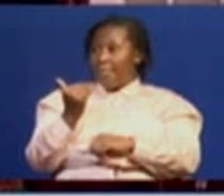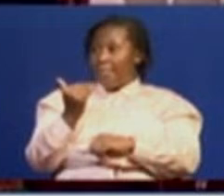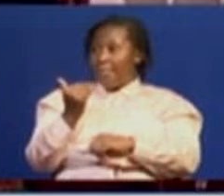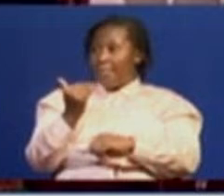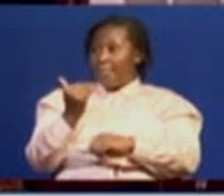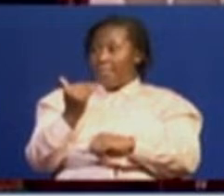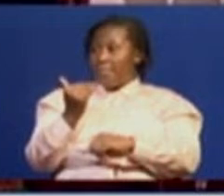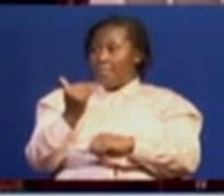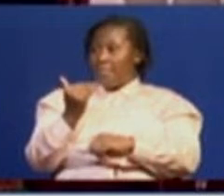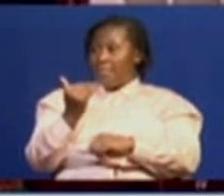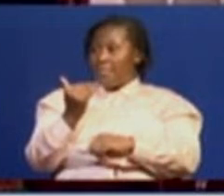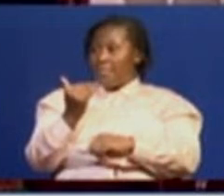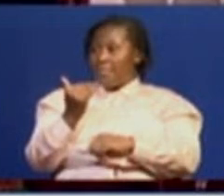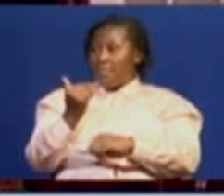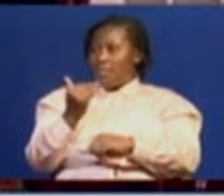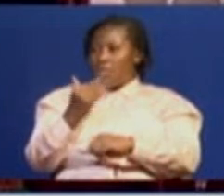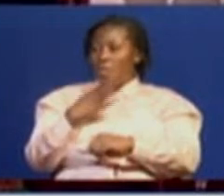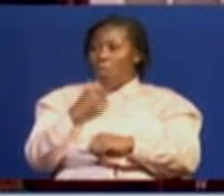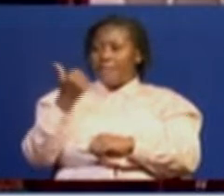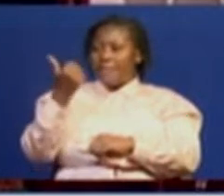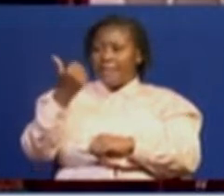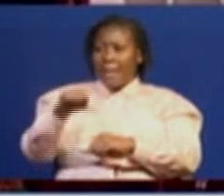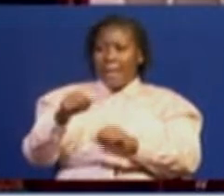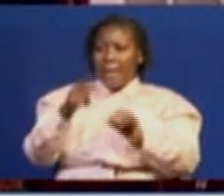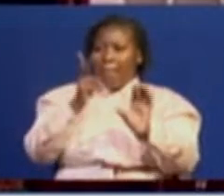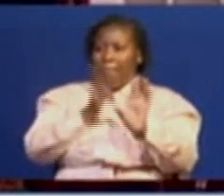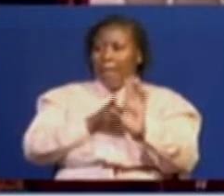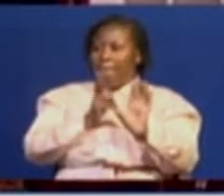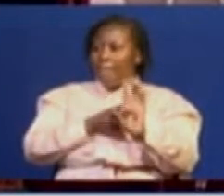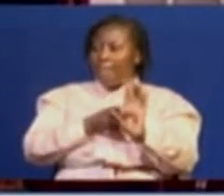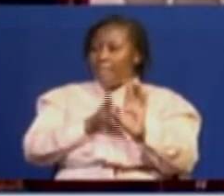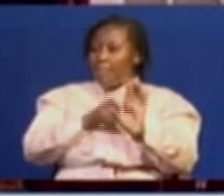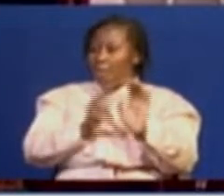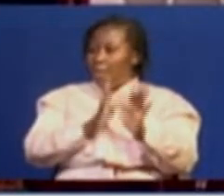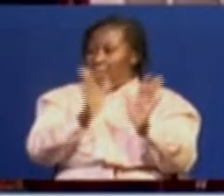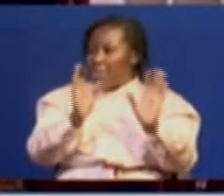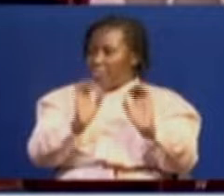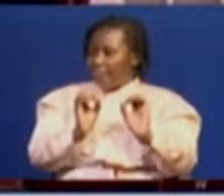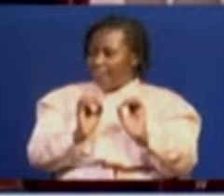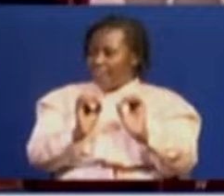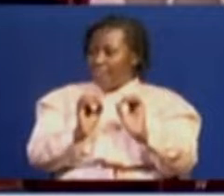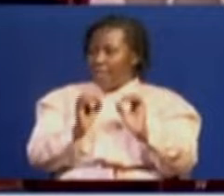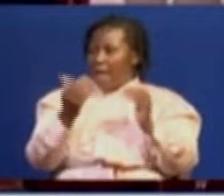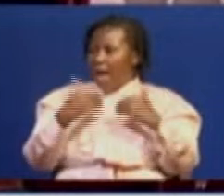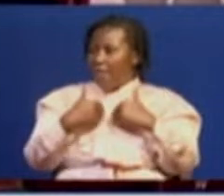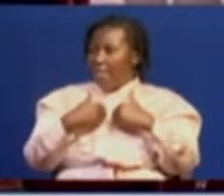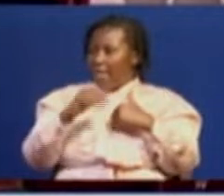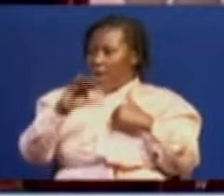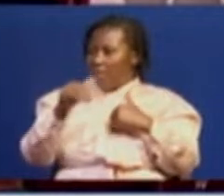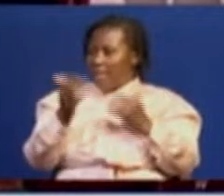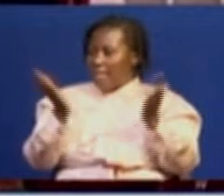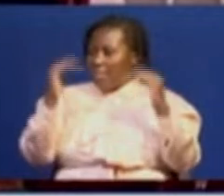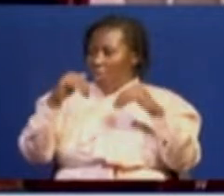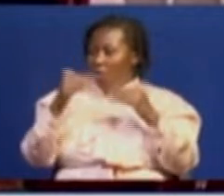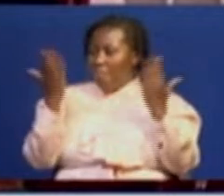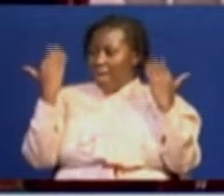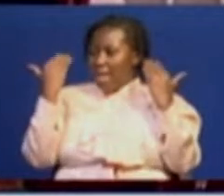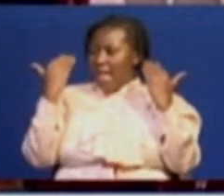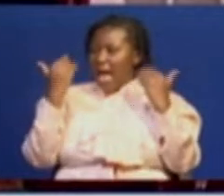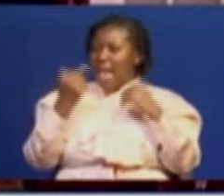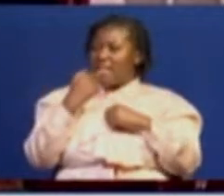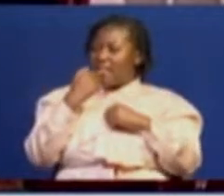because they don't want any public participation carried out by the County Assembly of Meru. And